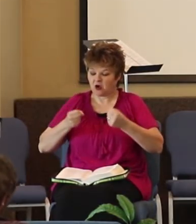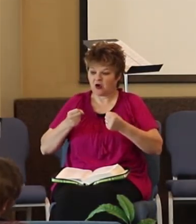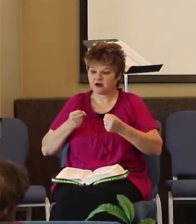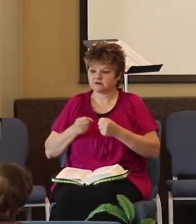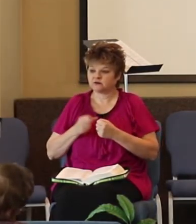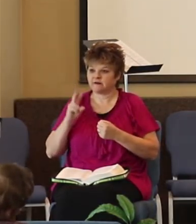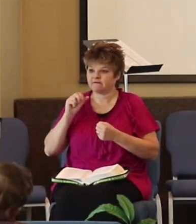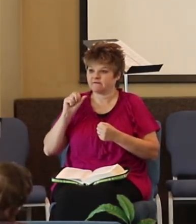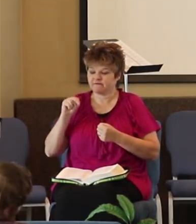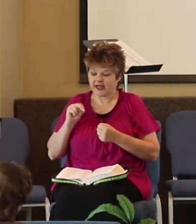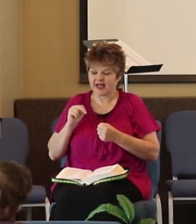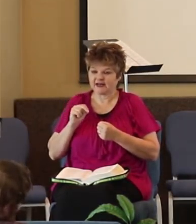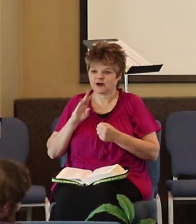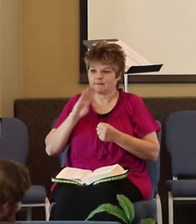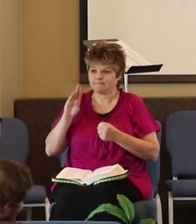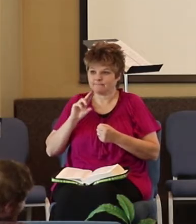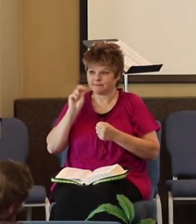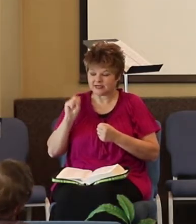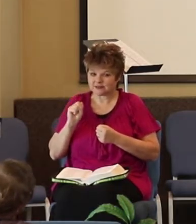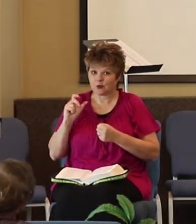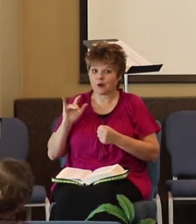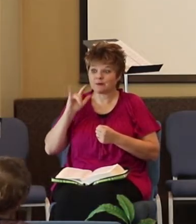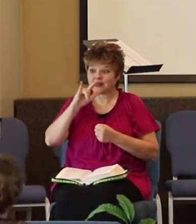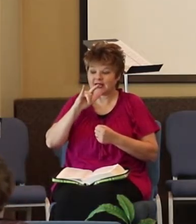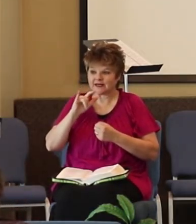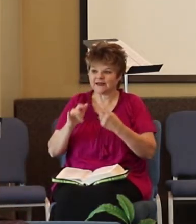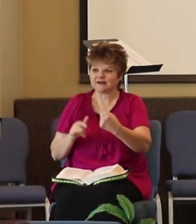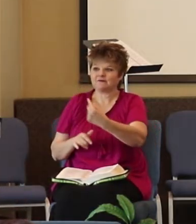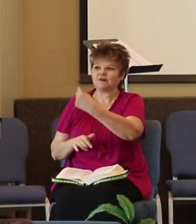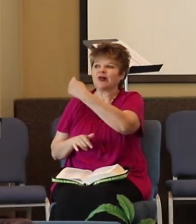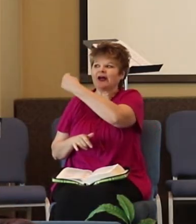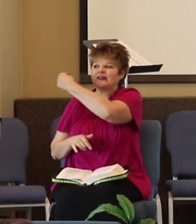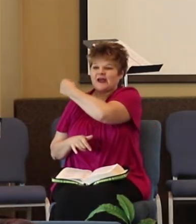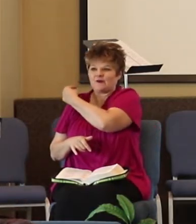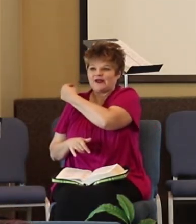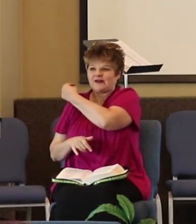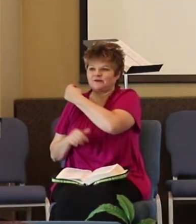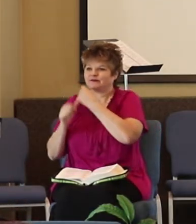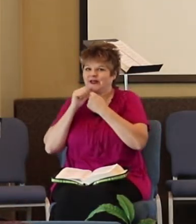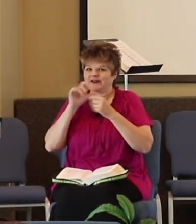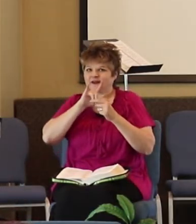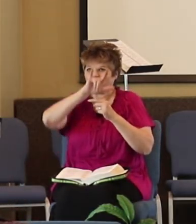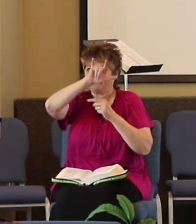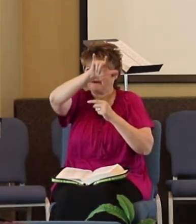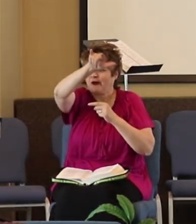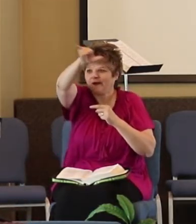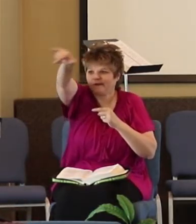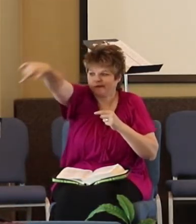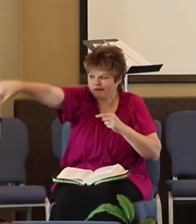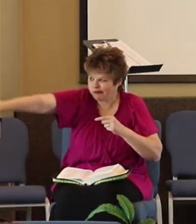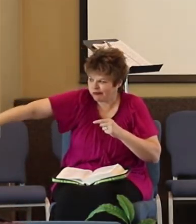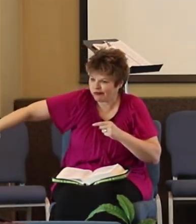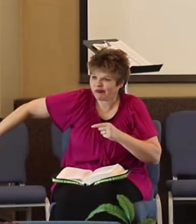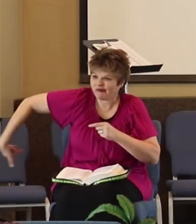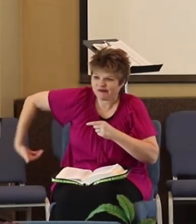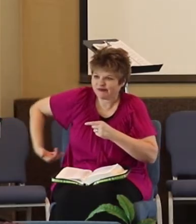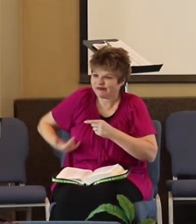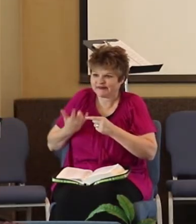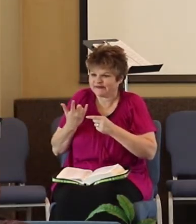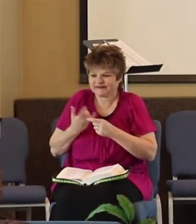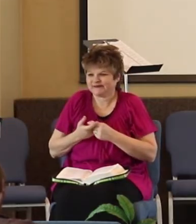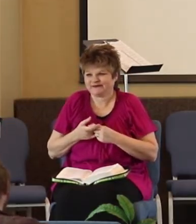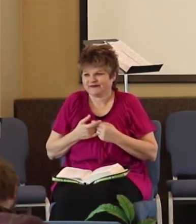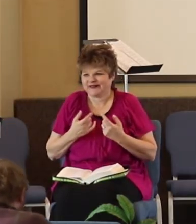or a plane. How about a plane? And fly. And I'll get exactly where I want to